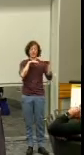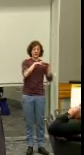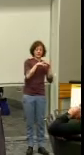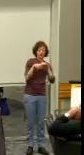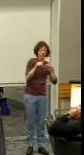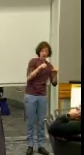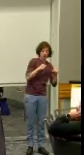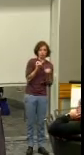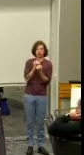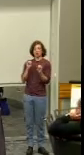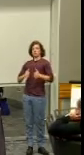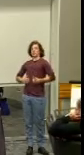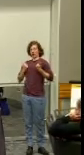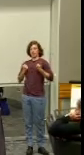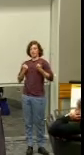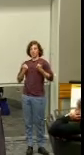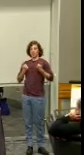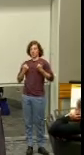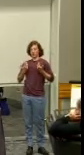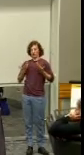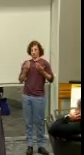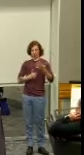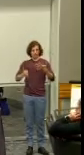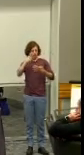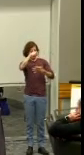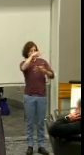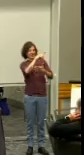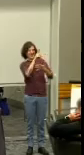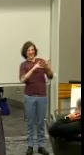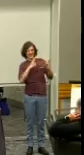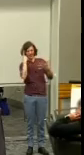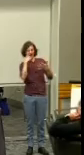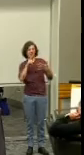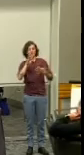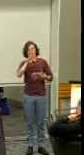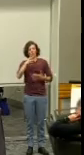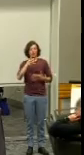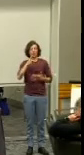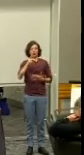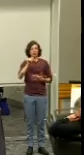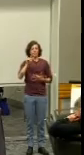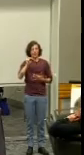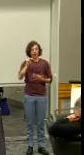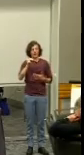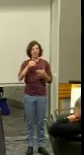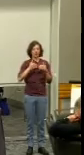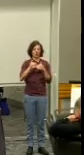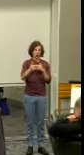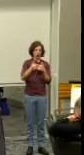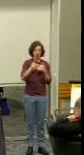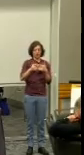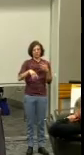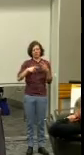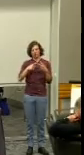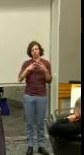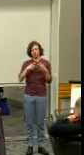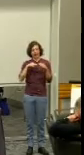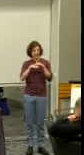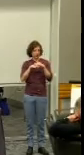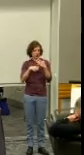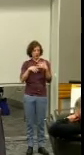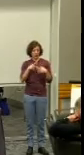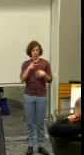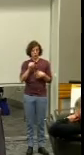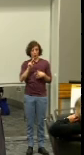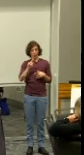So that became a primary design driver for Workplace Forward and Access. As Paul mentioned, we really didn't want to